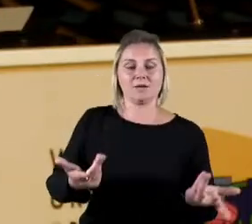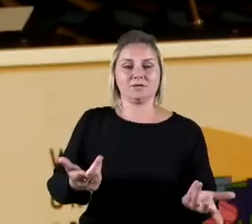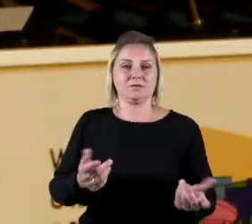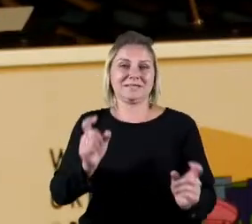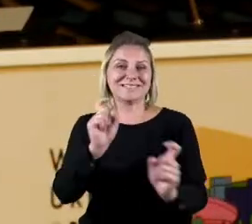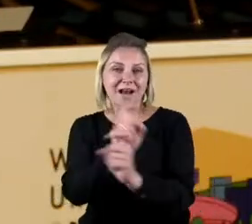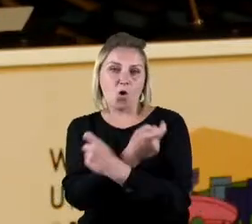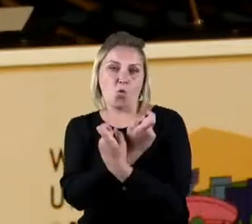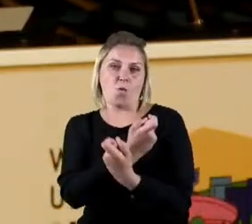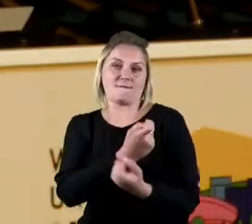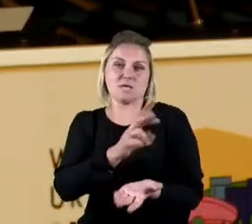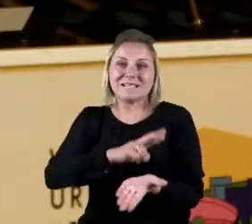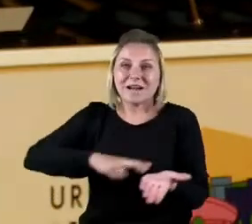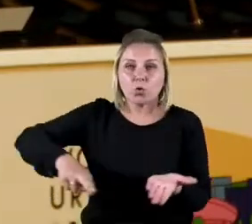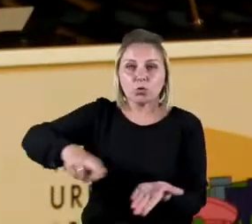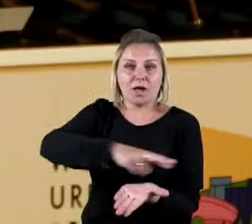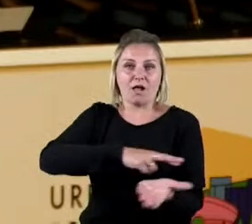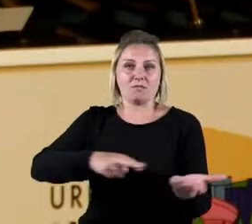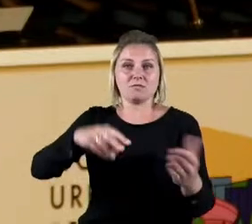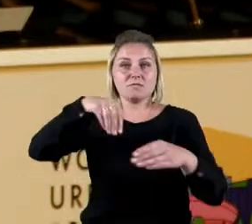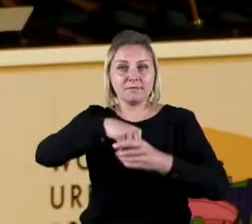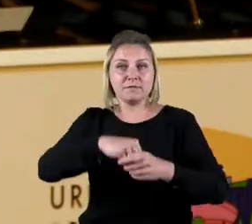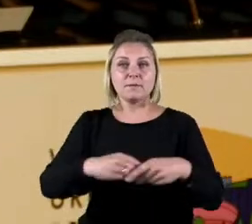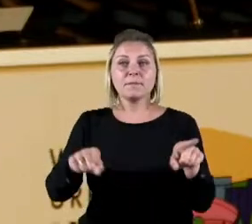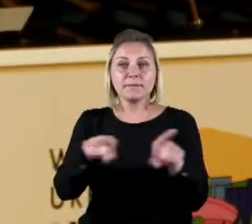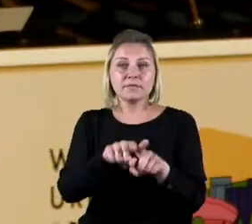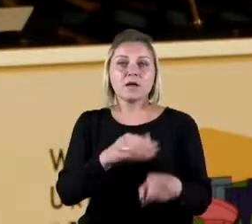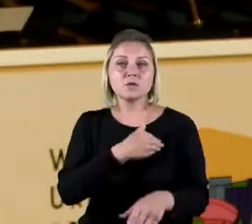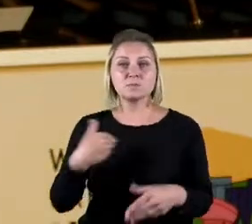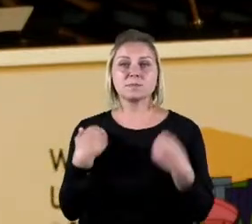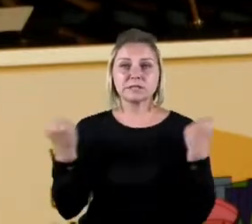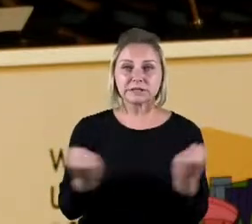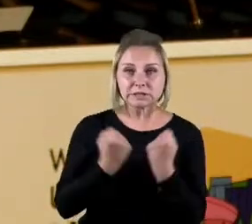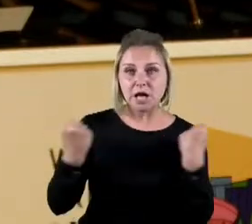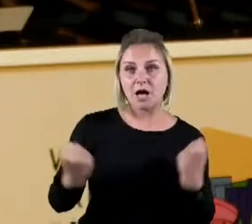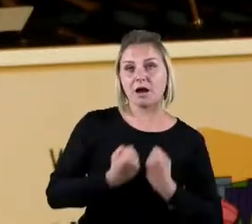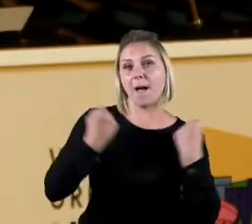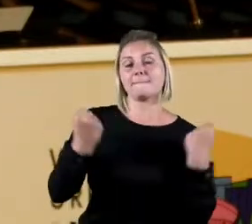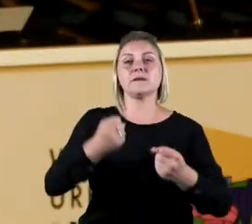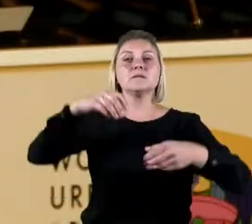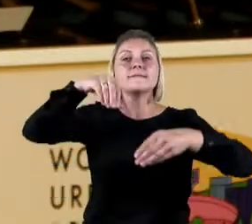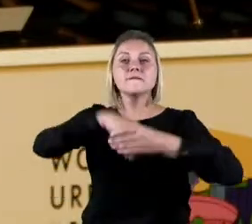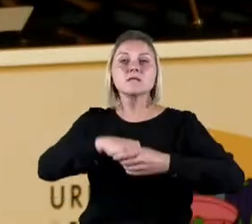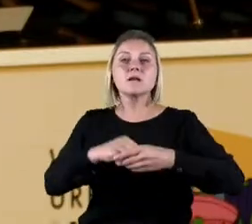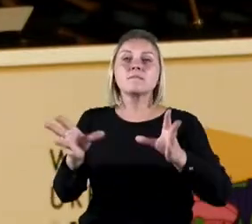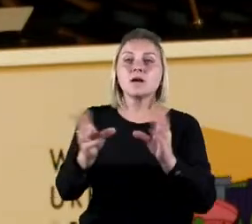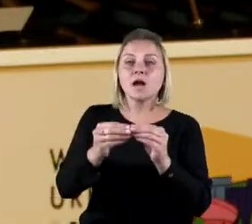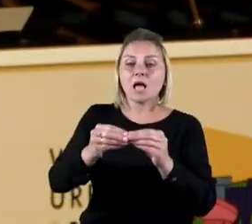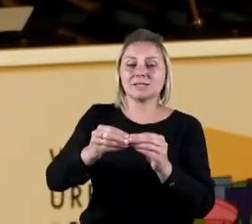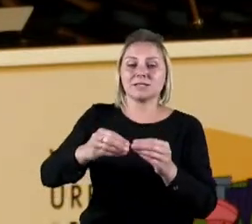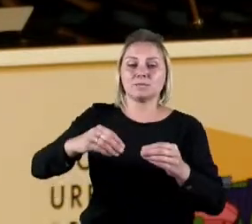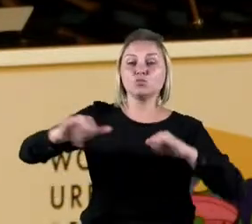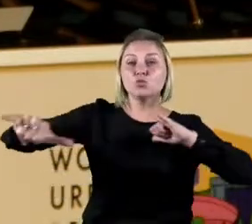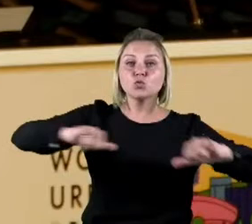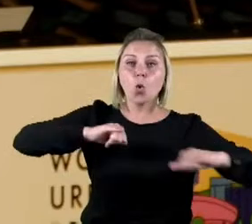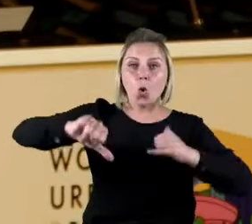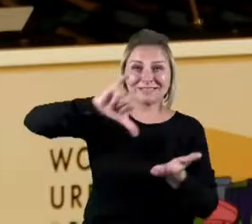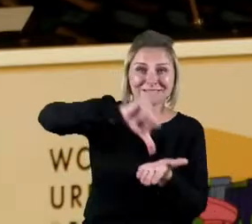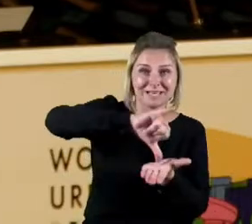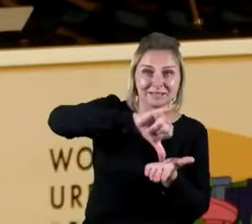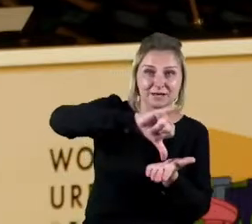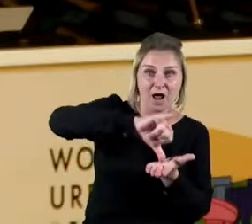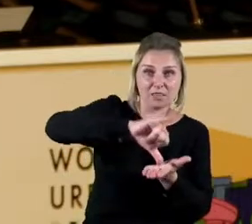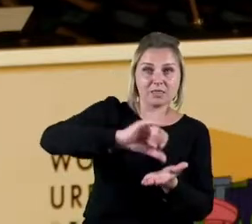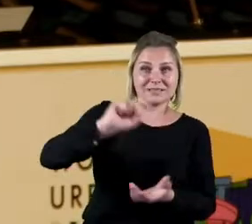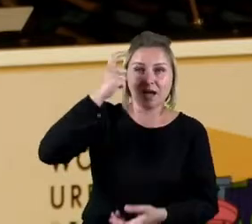We promote communication and the articulation between central and local governments, facilitating